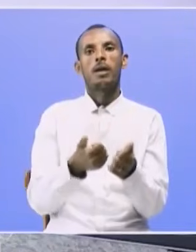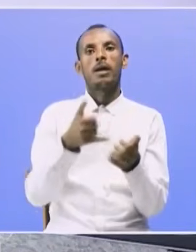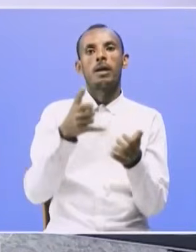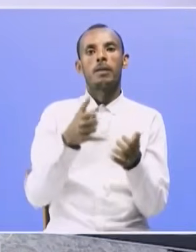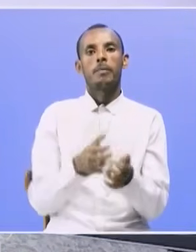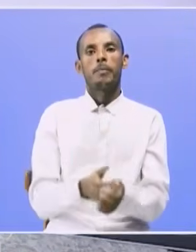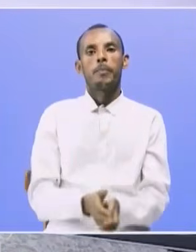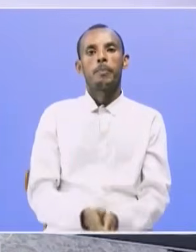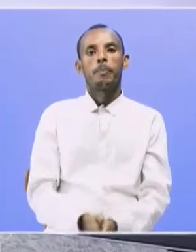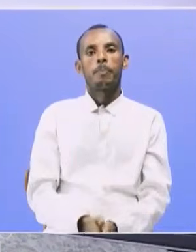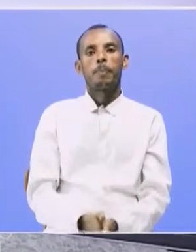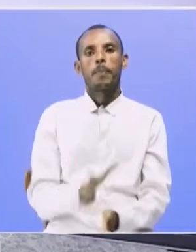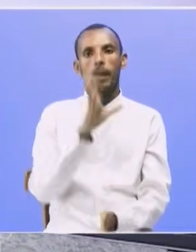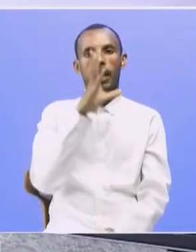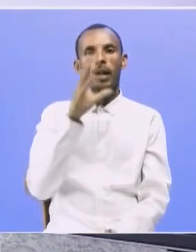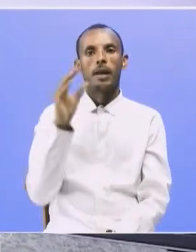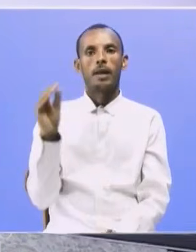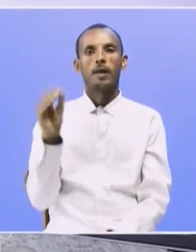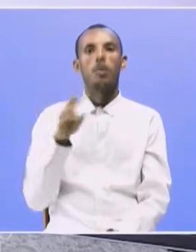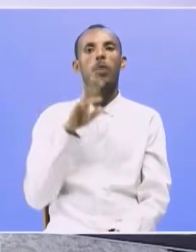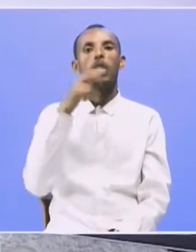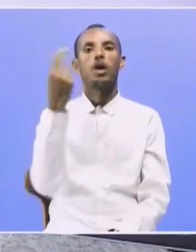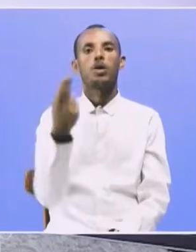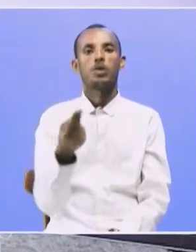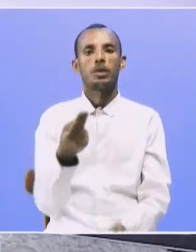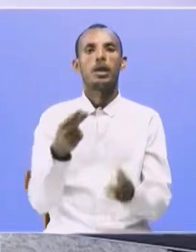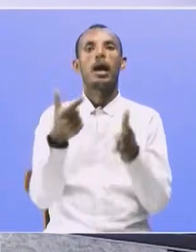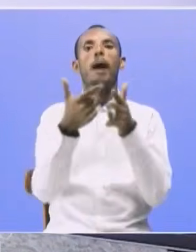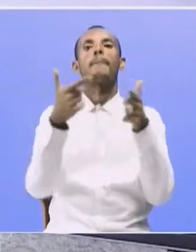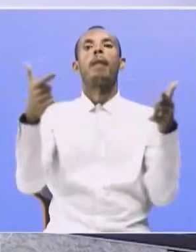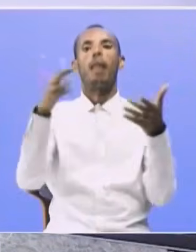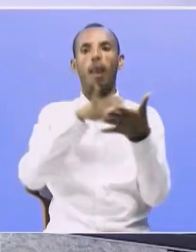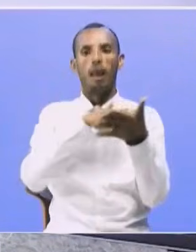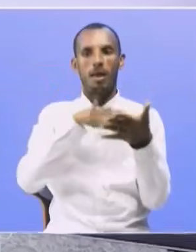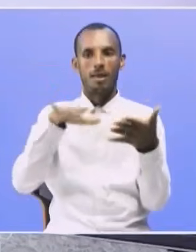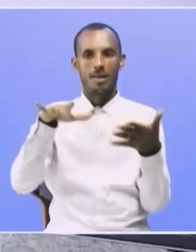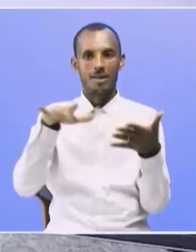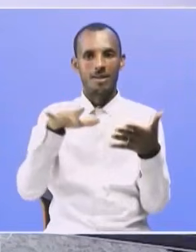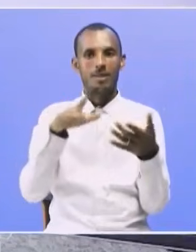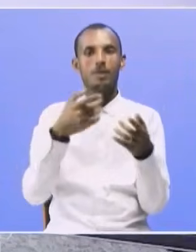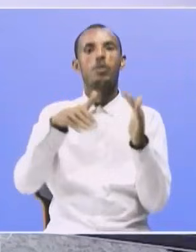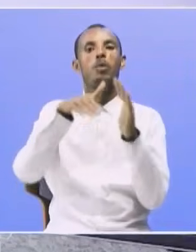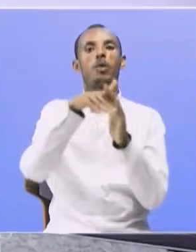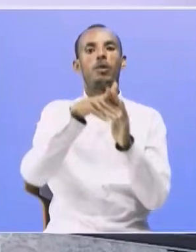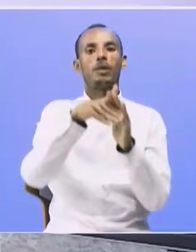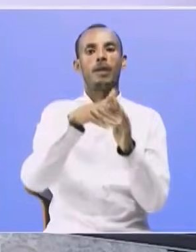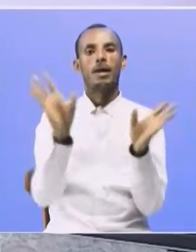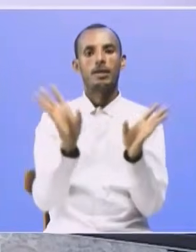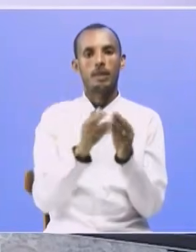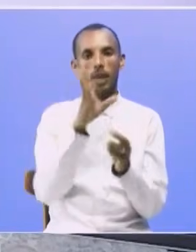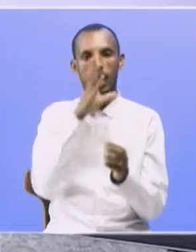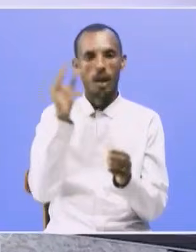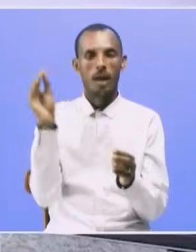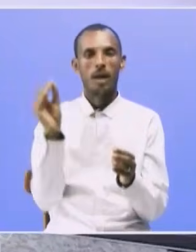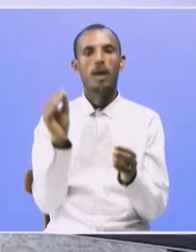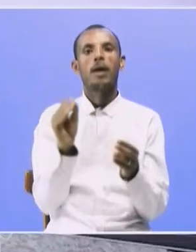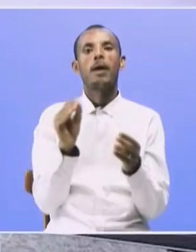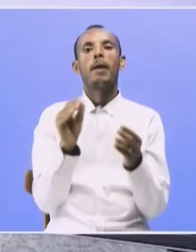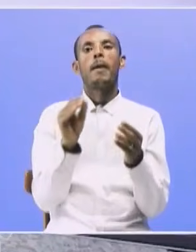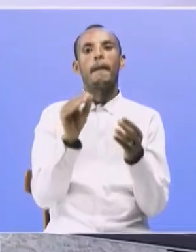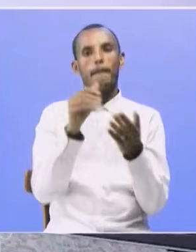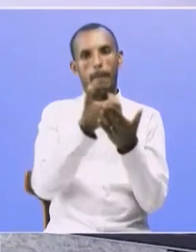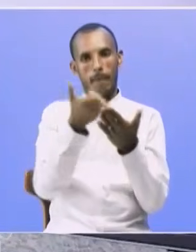order. And we use a capital letter to denote a set, and the members are written